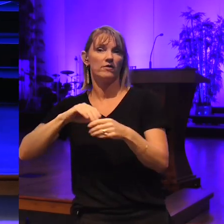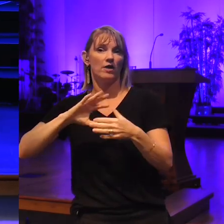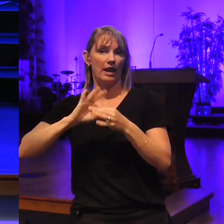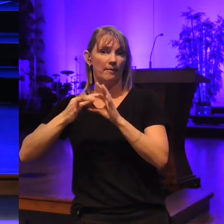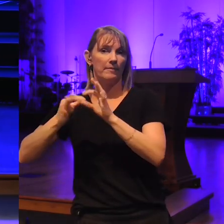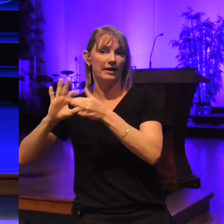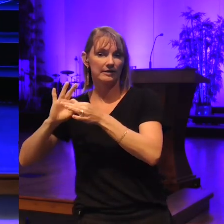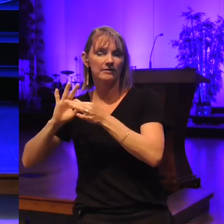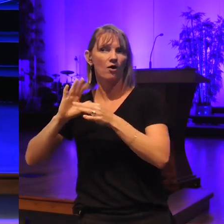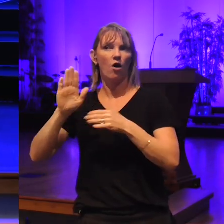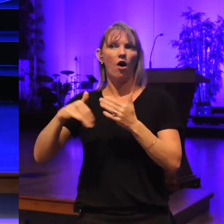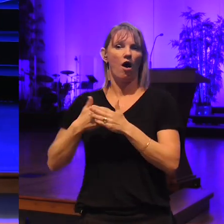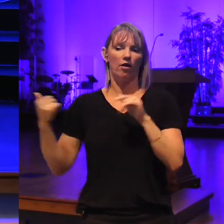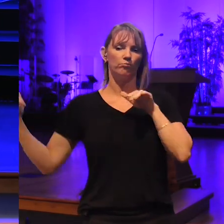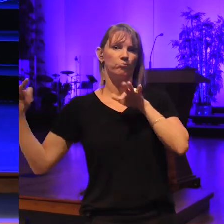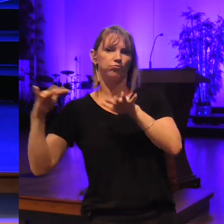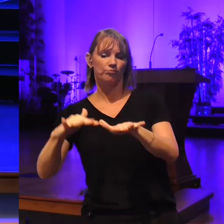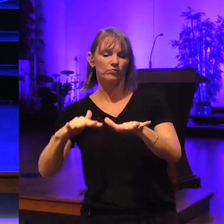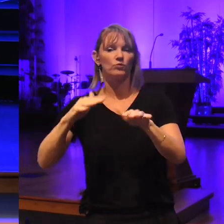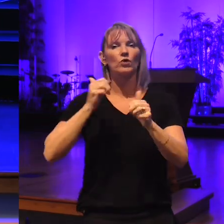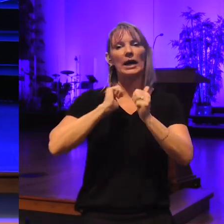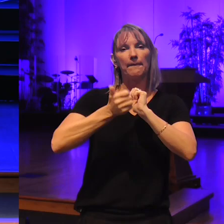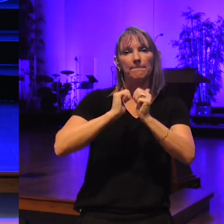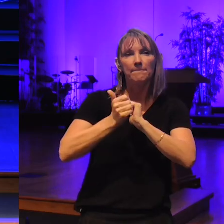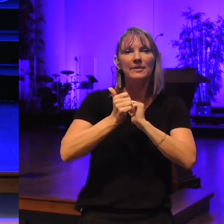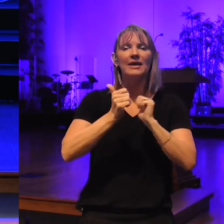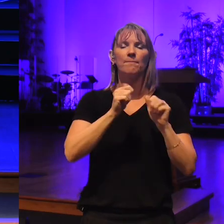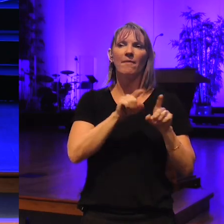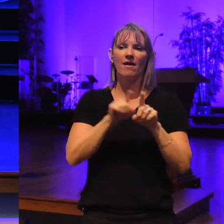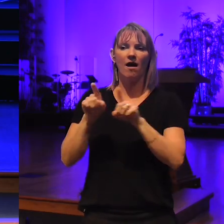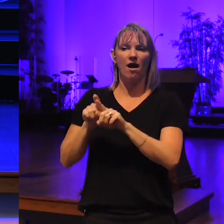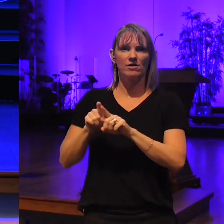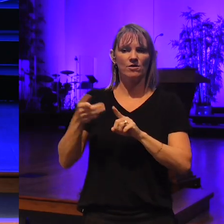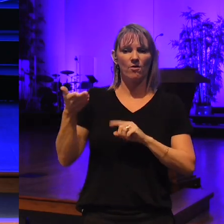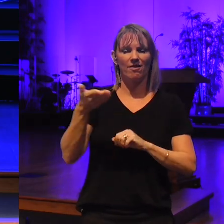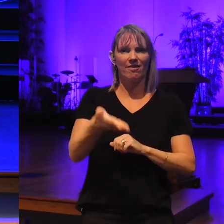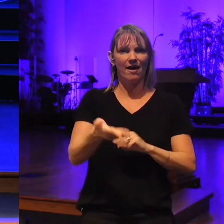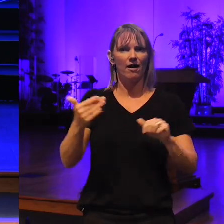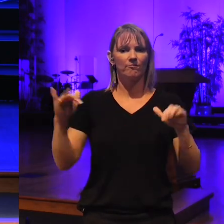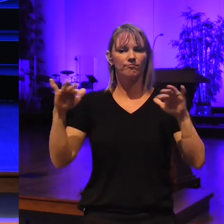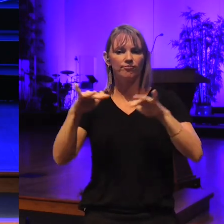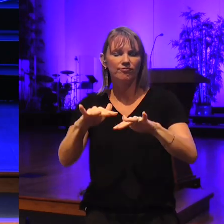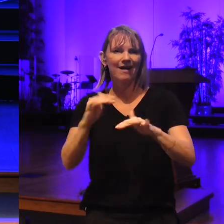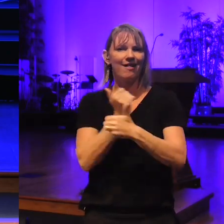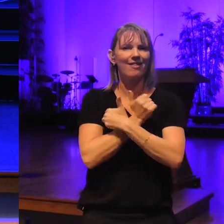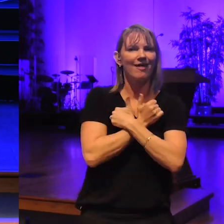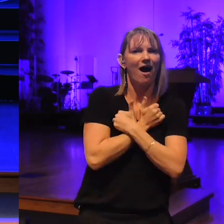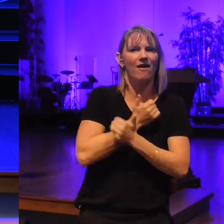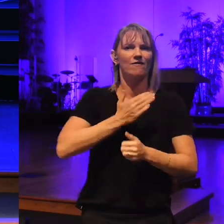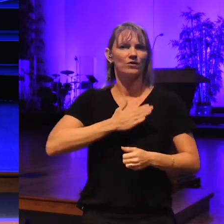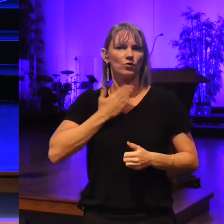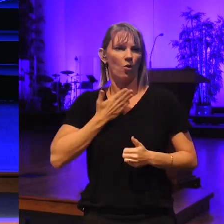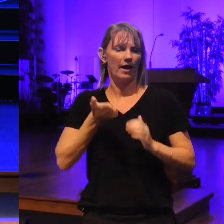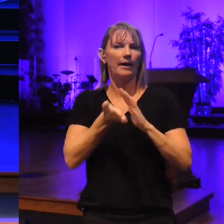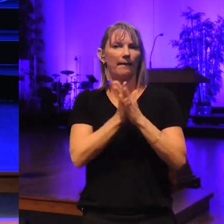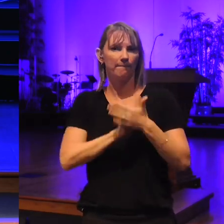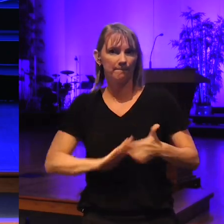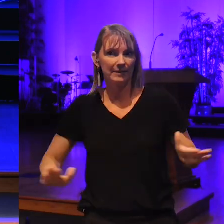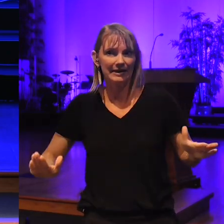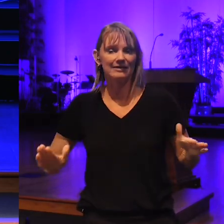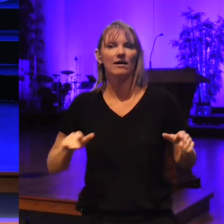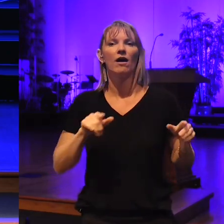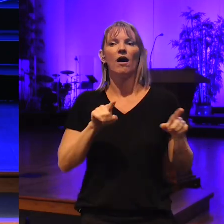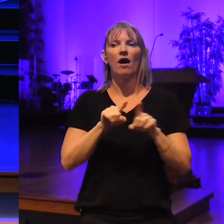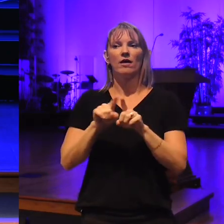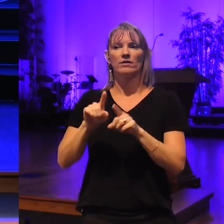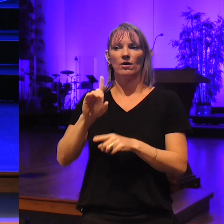had come there, of course, to compete and whatnot, but to come there in love and joy and peace. And also